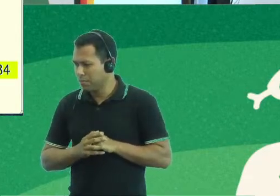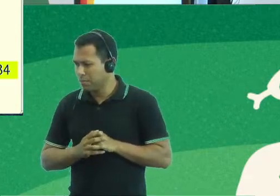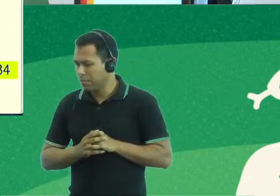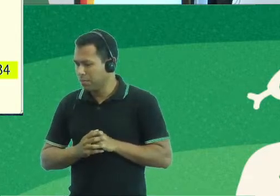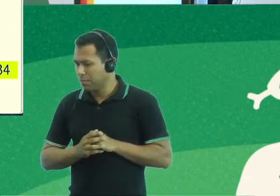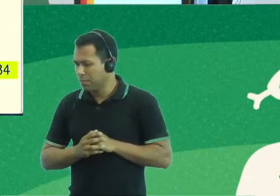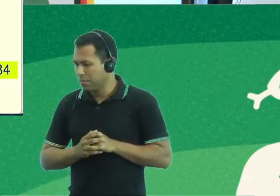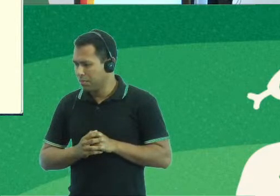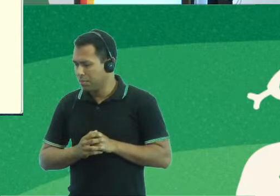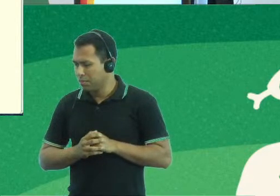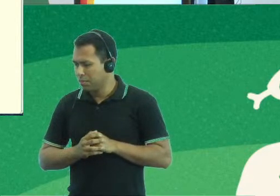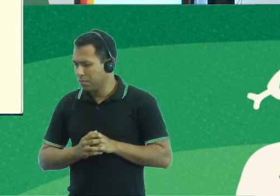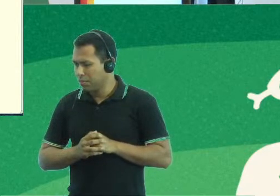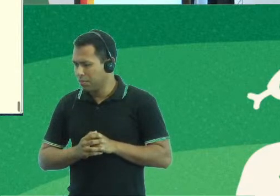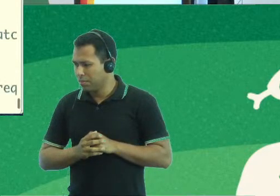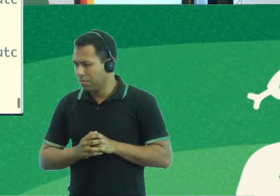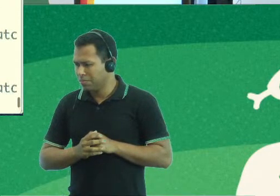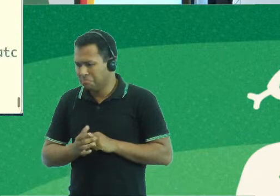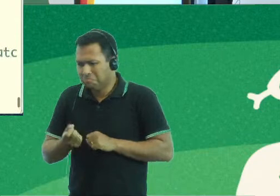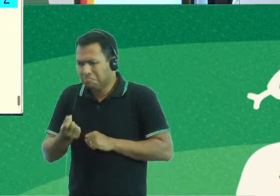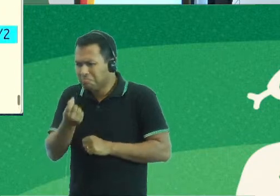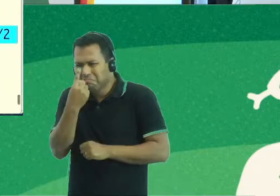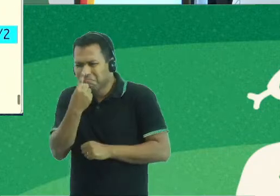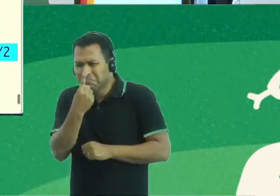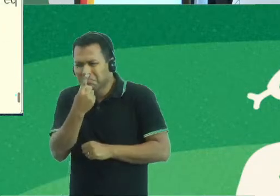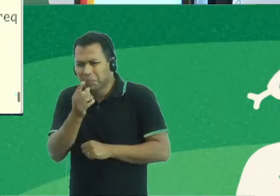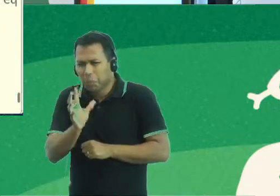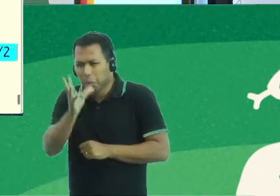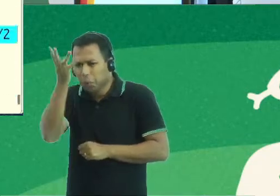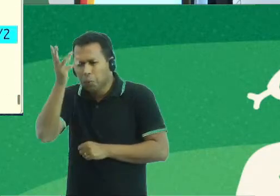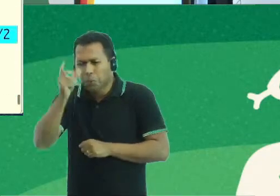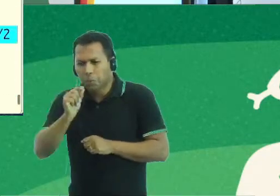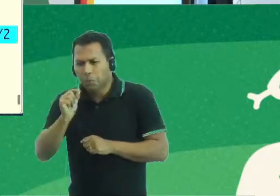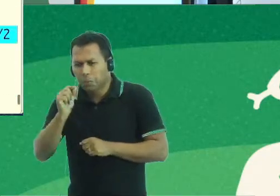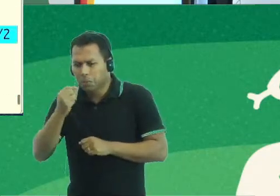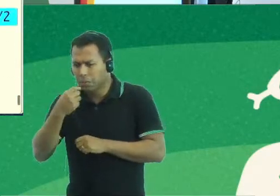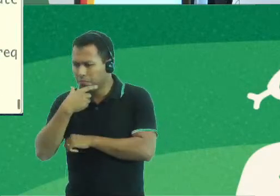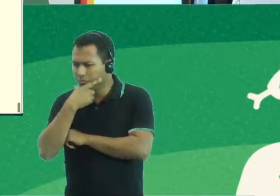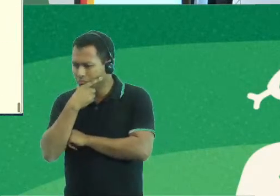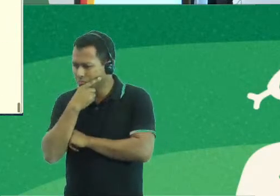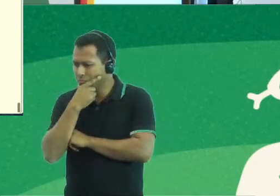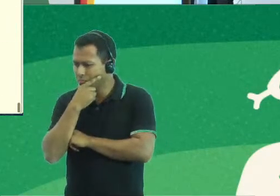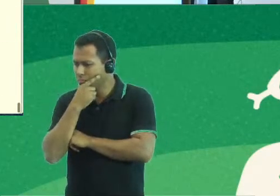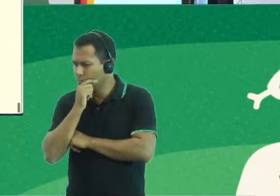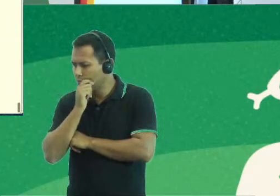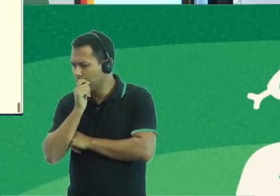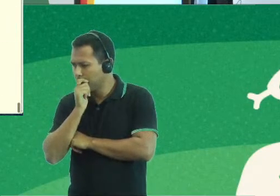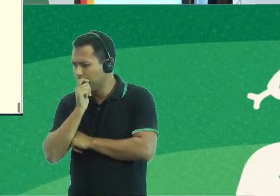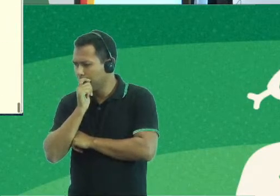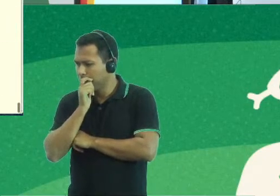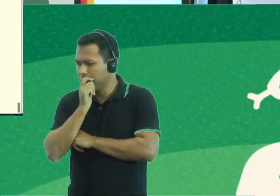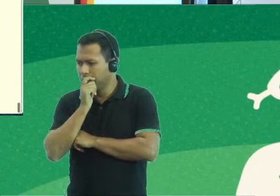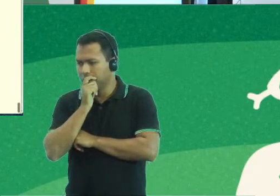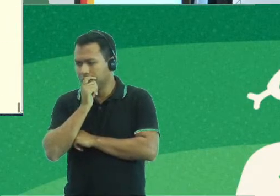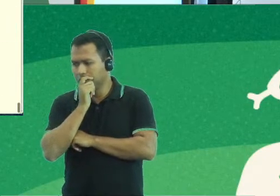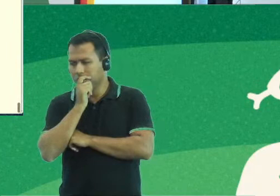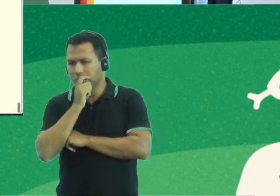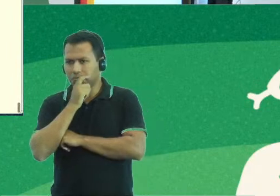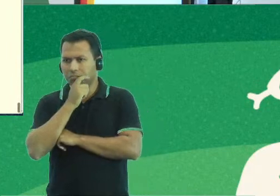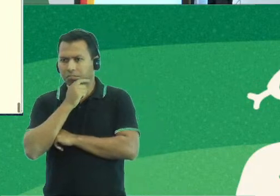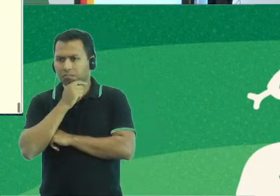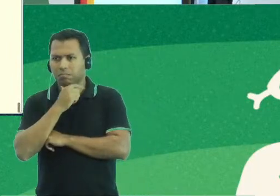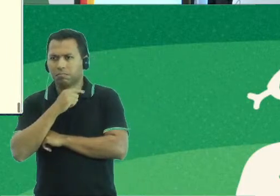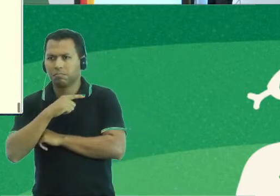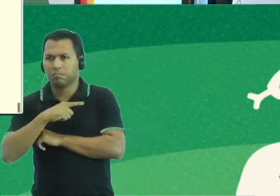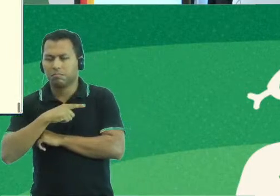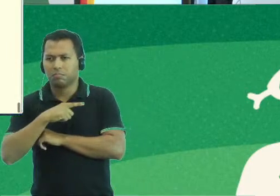That is strange. I'm not sure what that one is. So yeah, it's a 500 type error, line